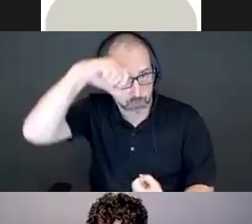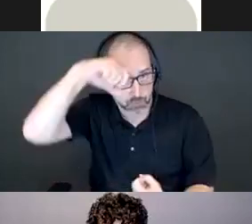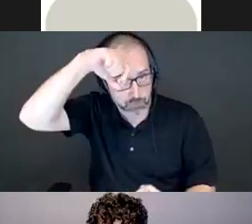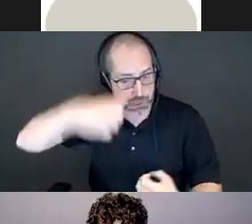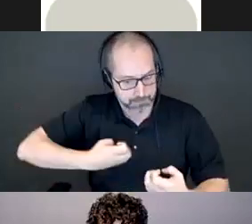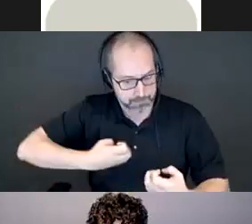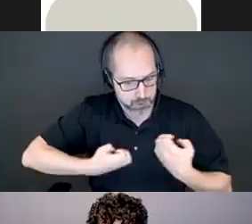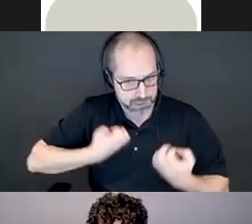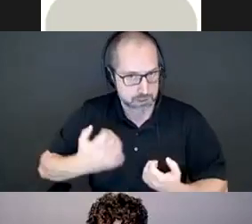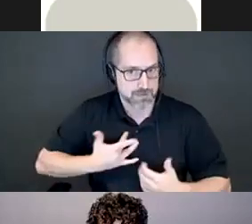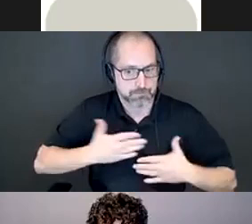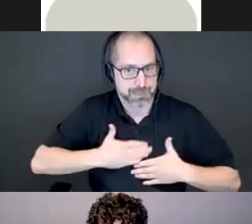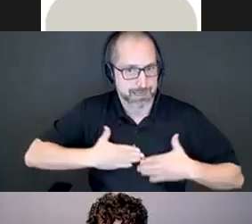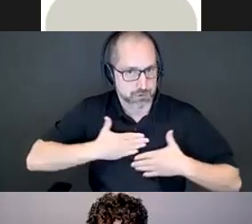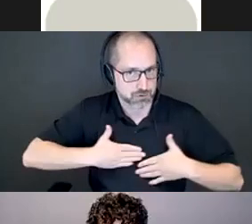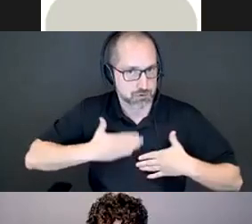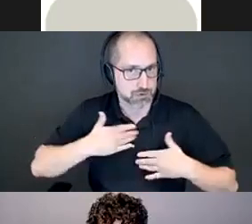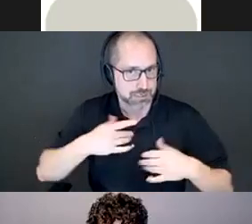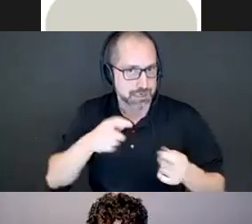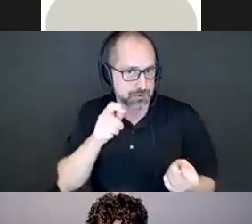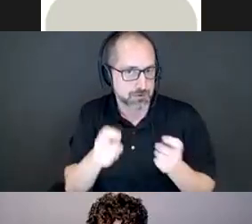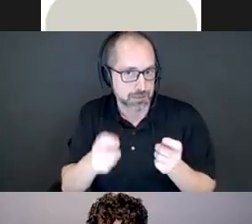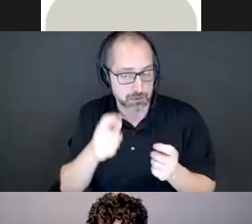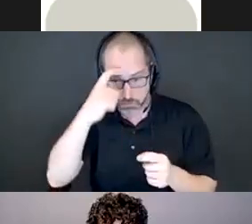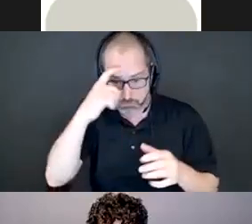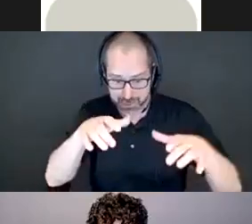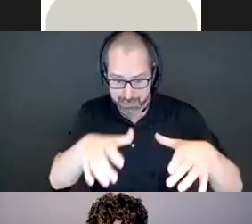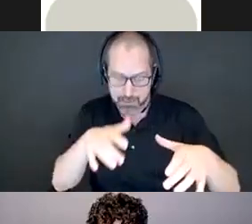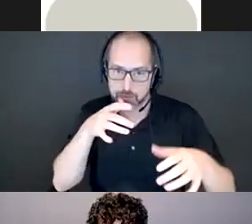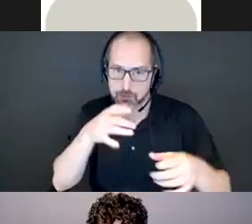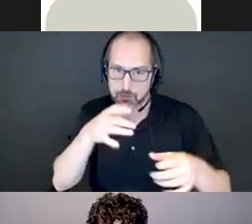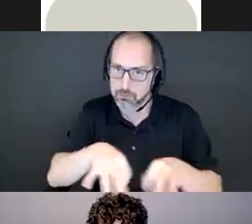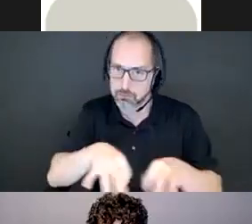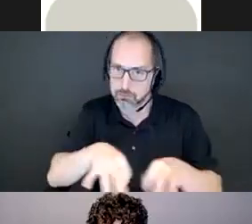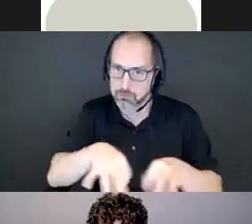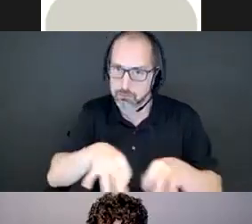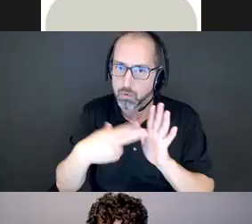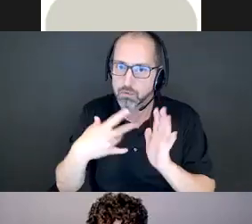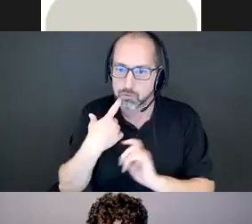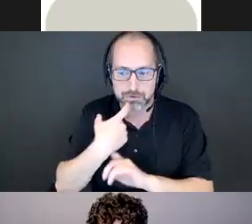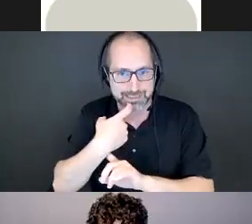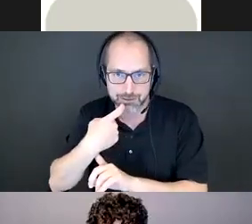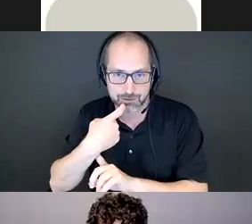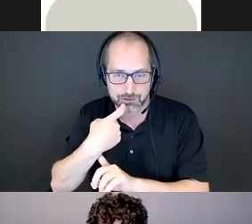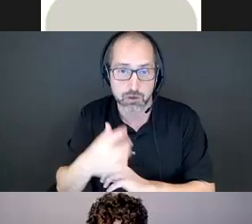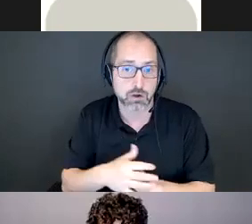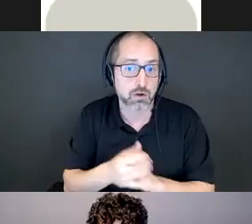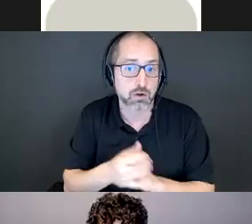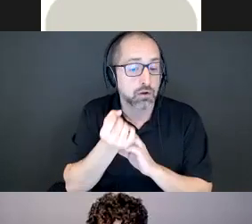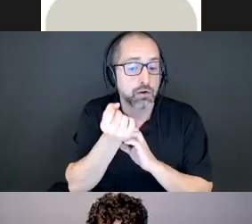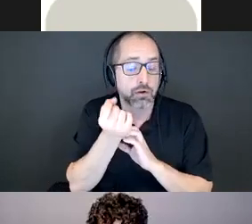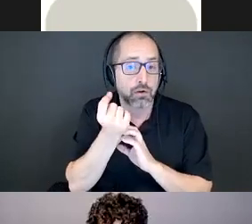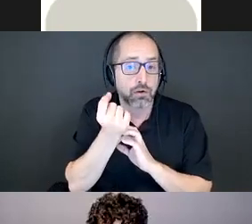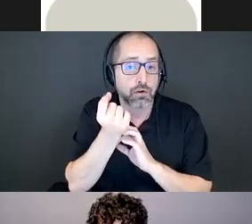So again, the brain really plays an important role in addiction. And it's not like people with